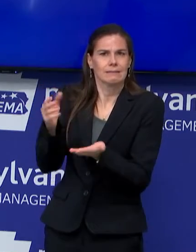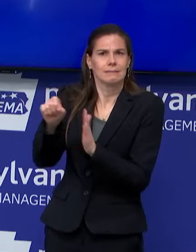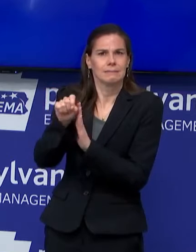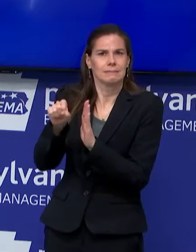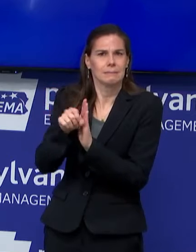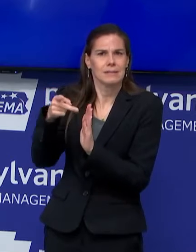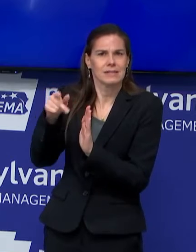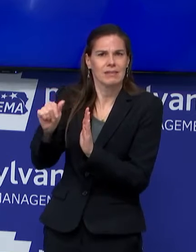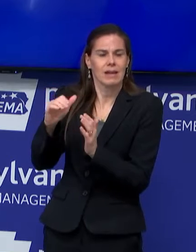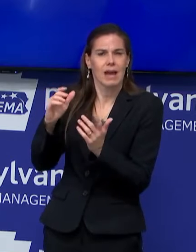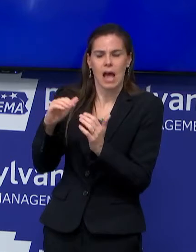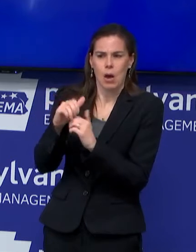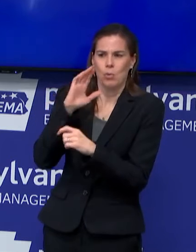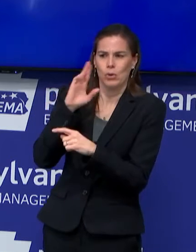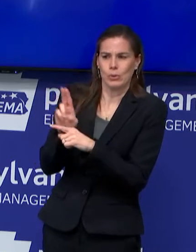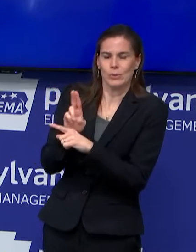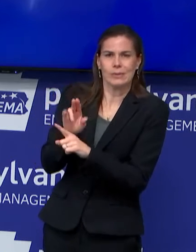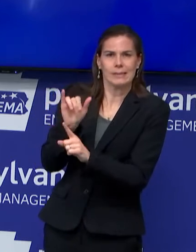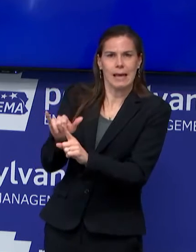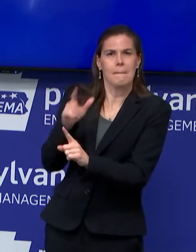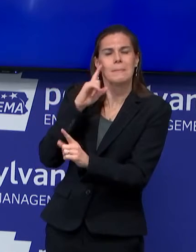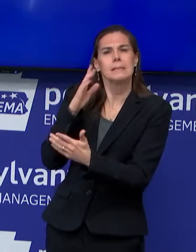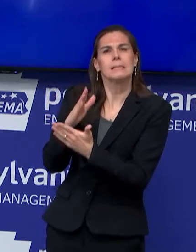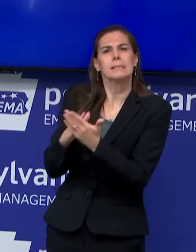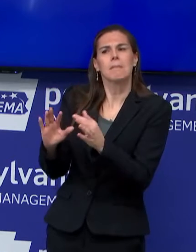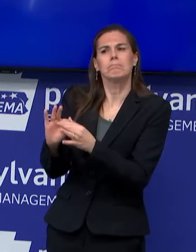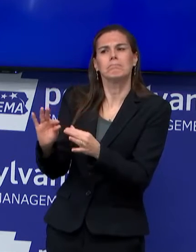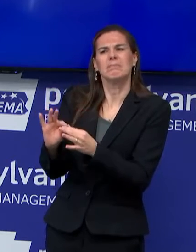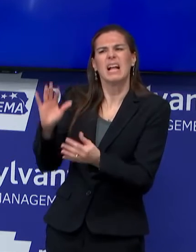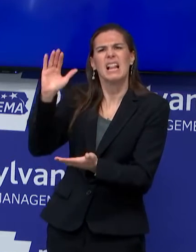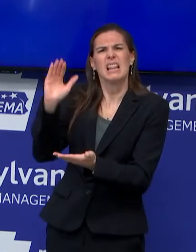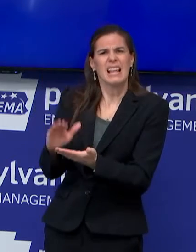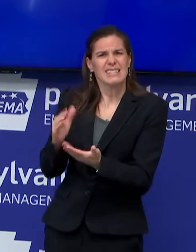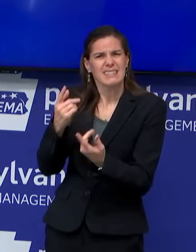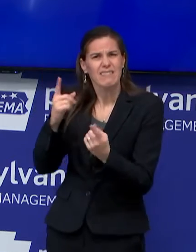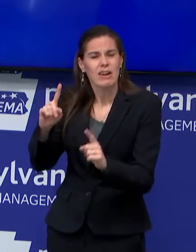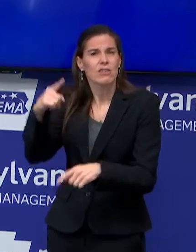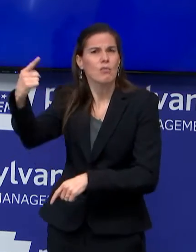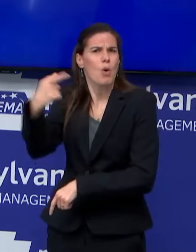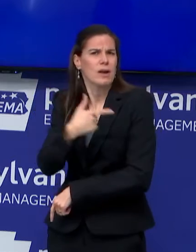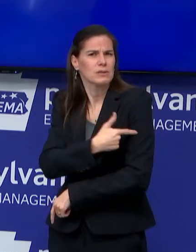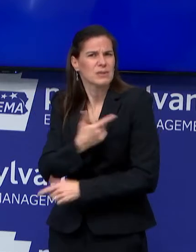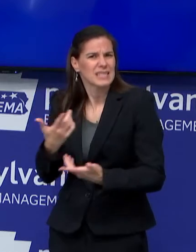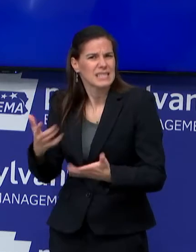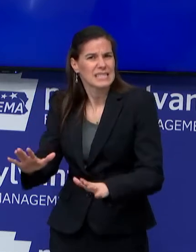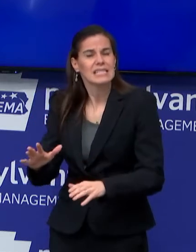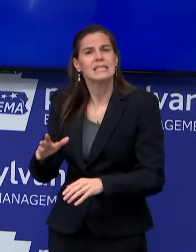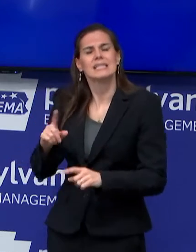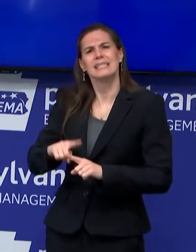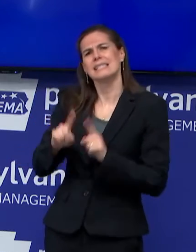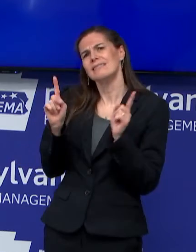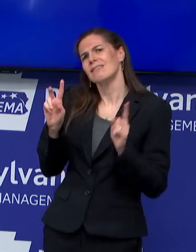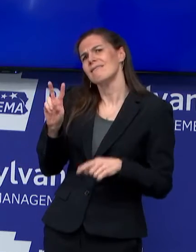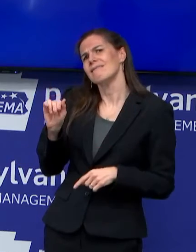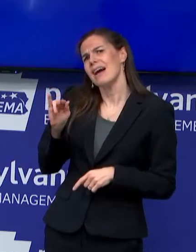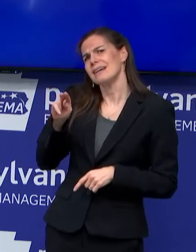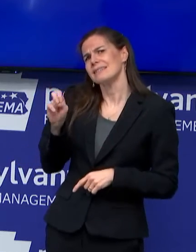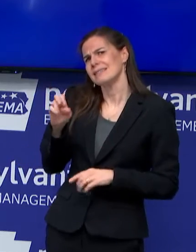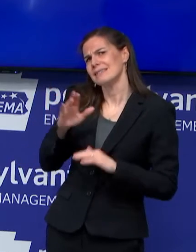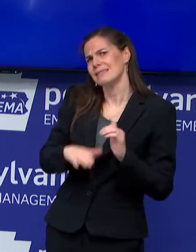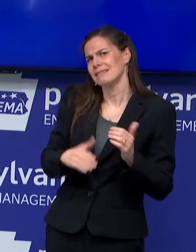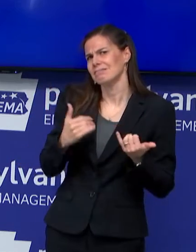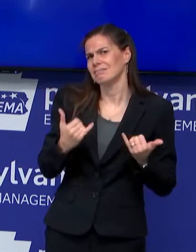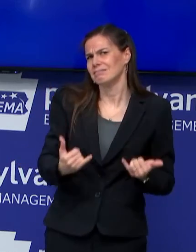used, considering that there has been some talk of it being less effective? It's one dose. I mean, it's a very different vaccine from what we're